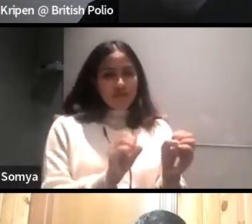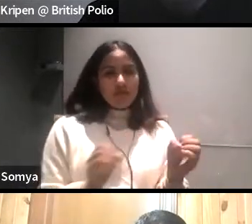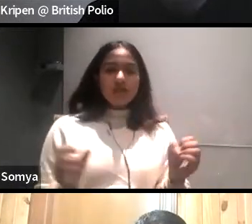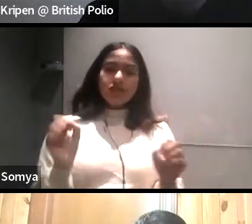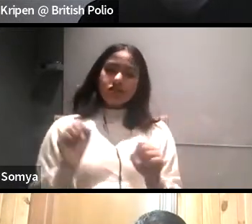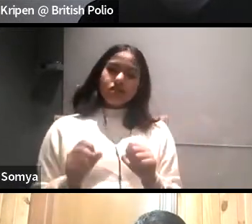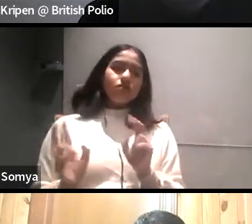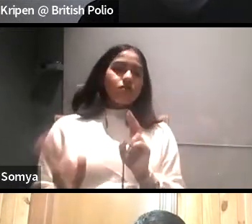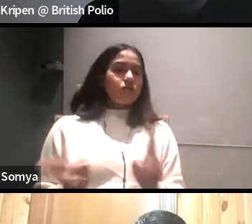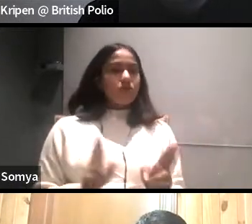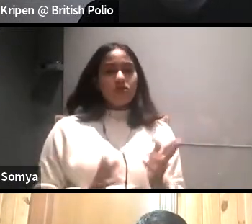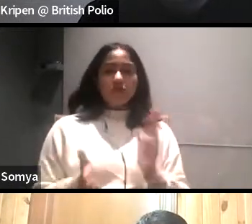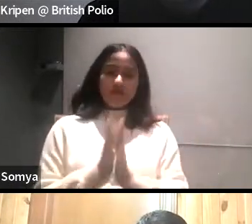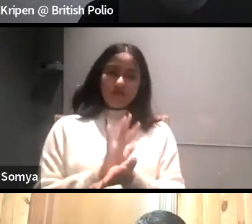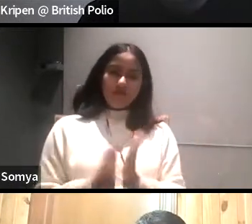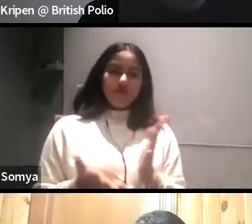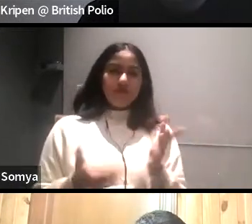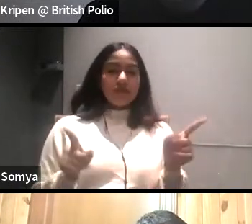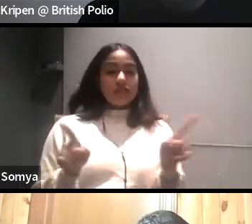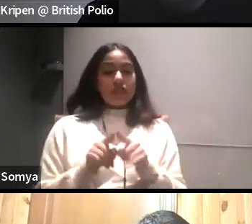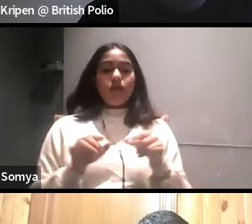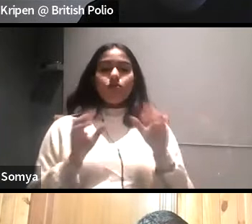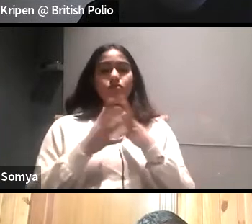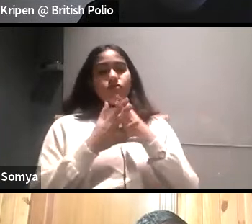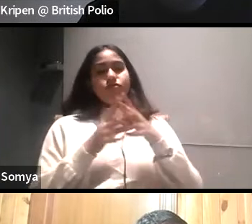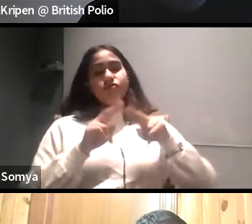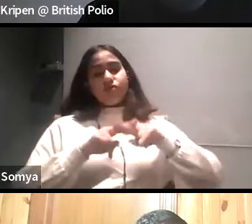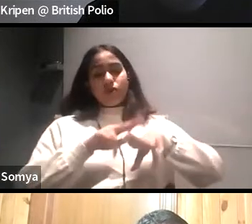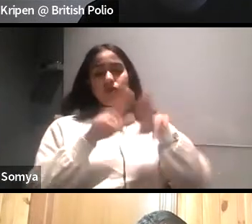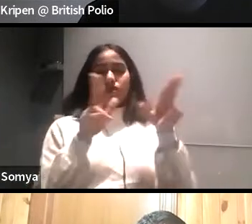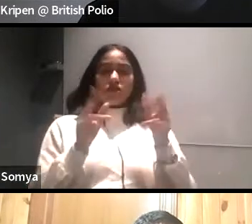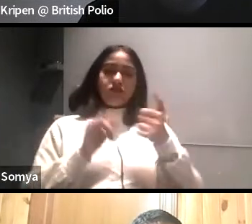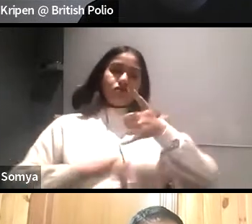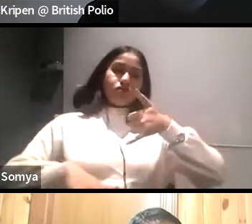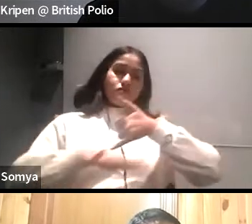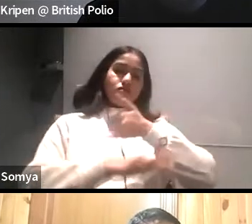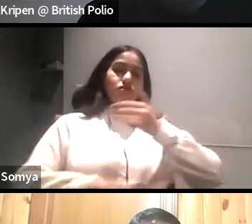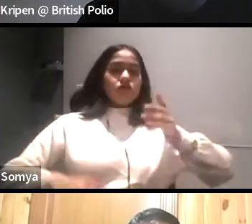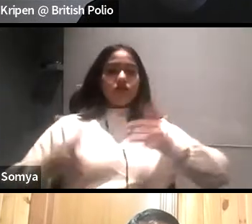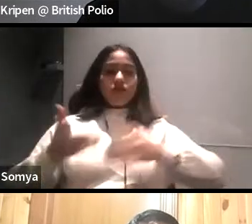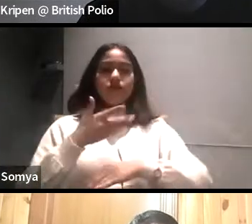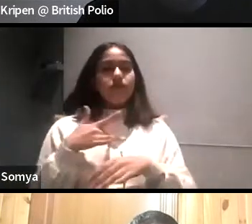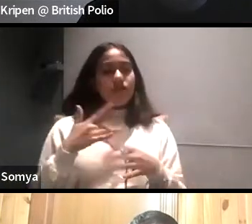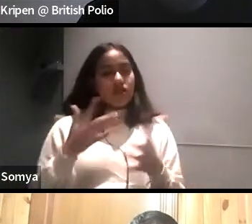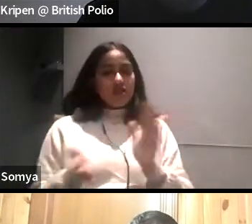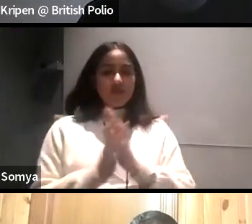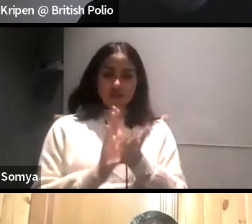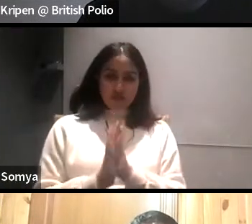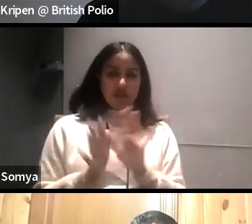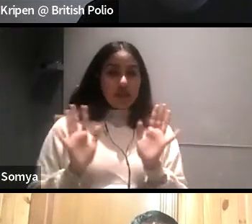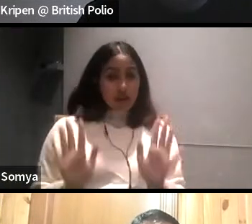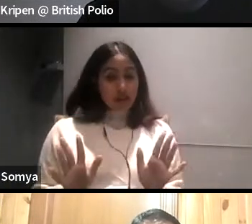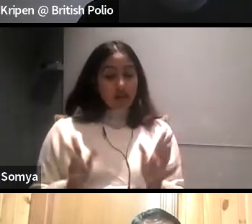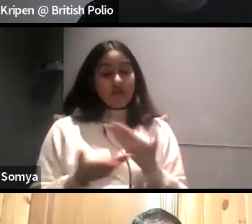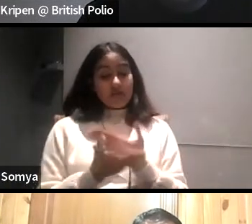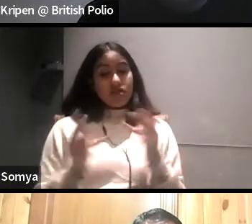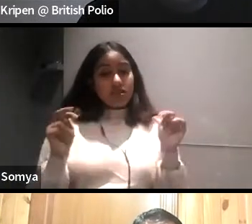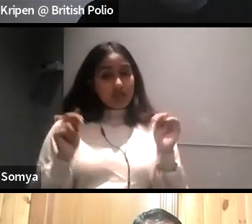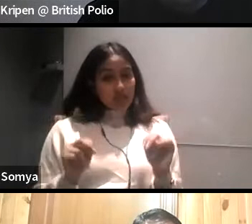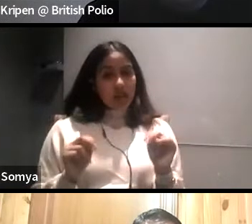That's we as a whole society, we are facing that challenge, and that's something which we all need to